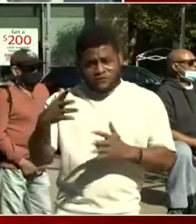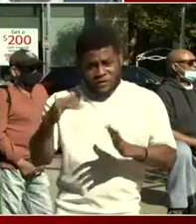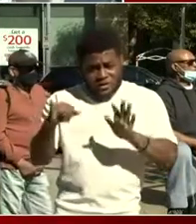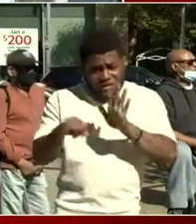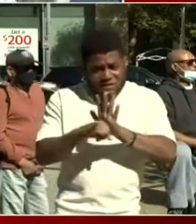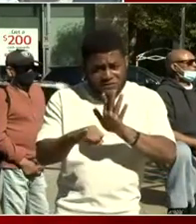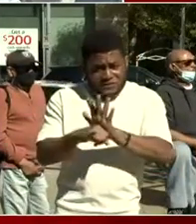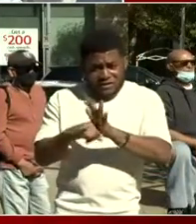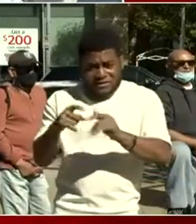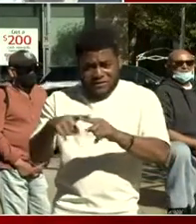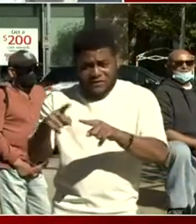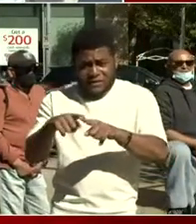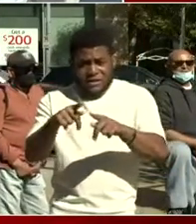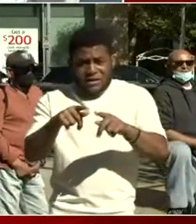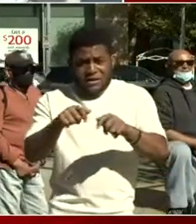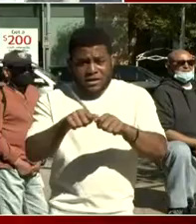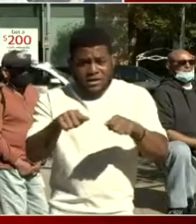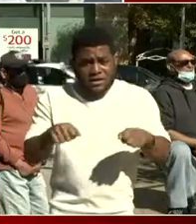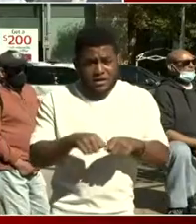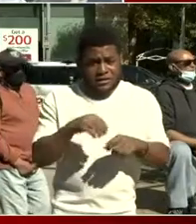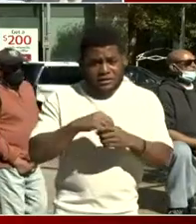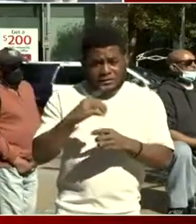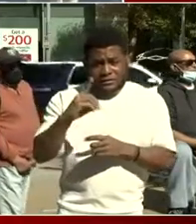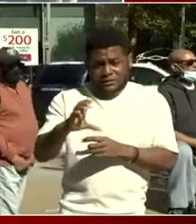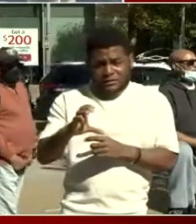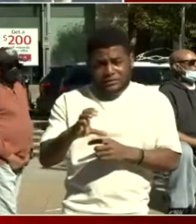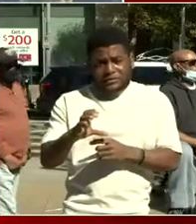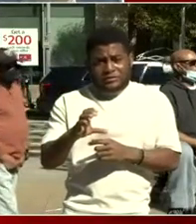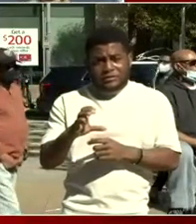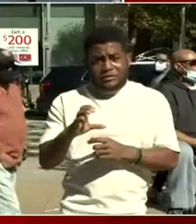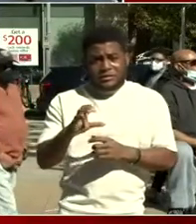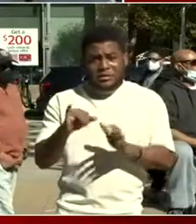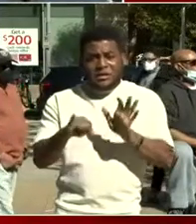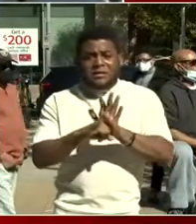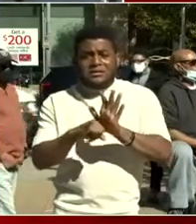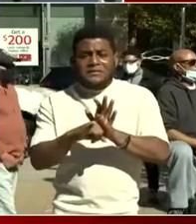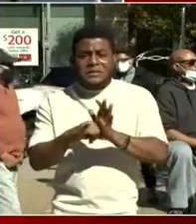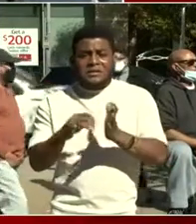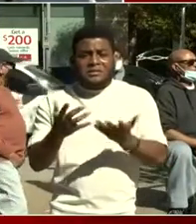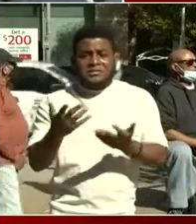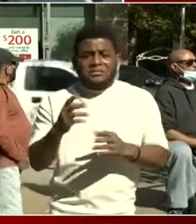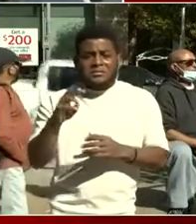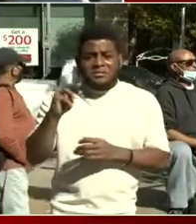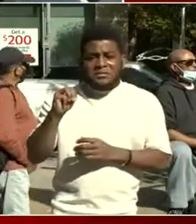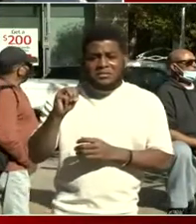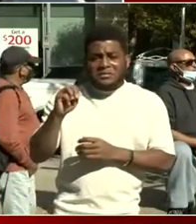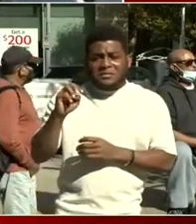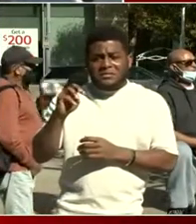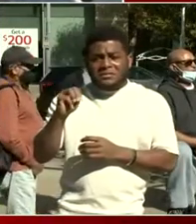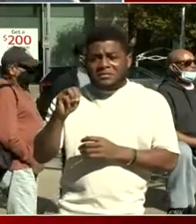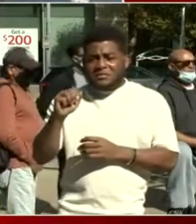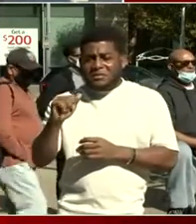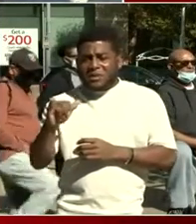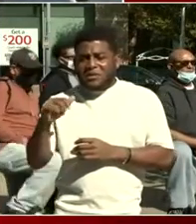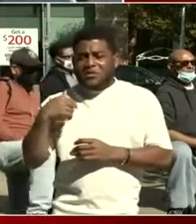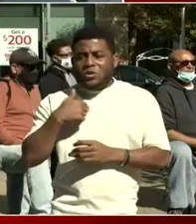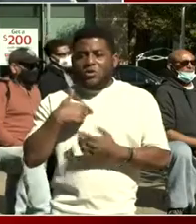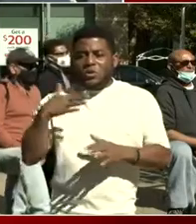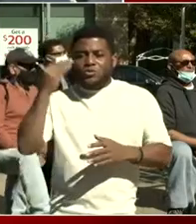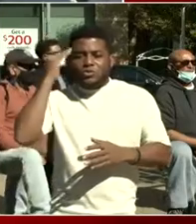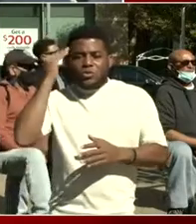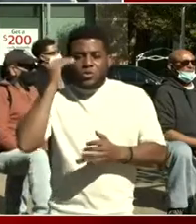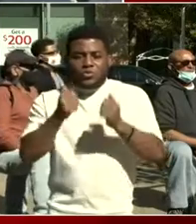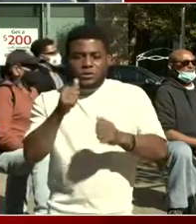the period beginning in May 1 through the summer months. So while we are showing an